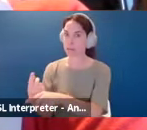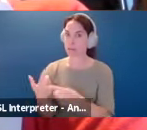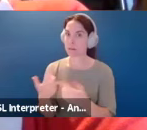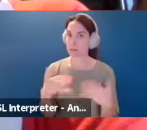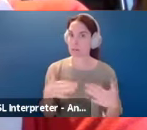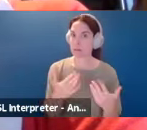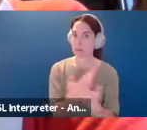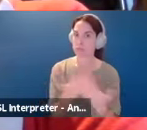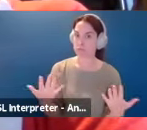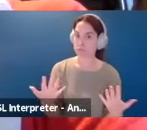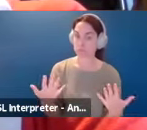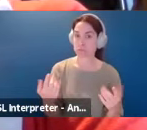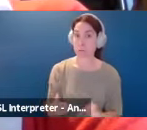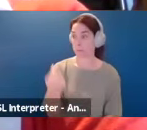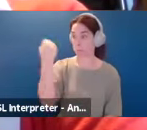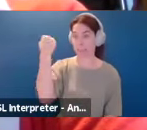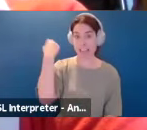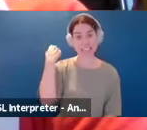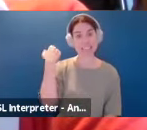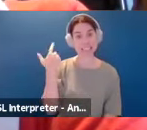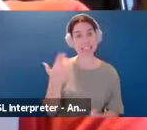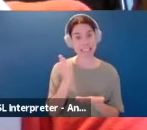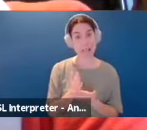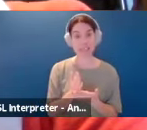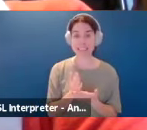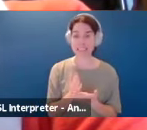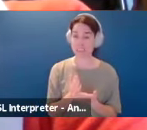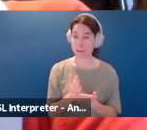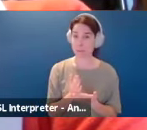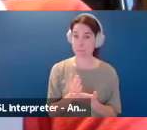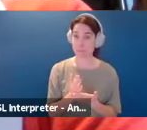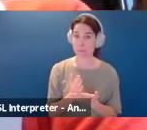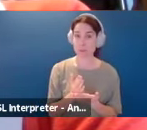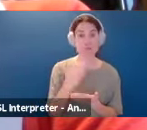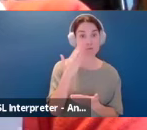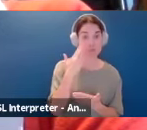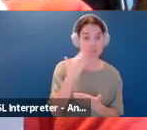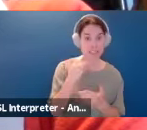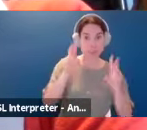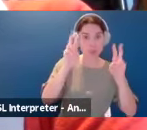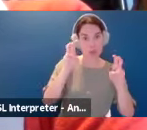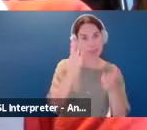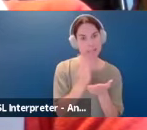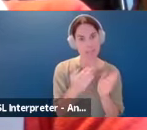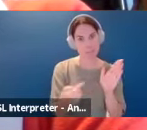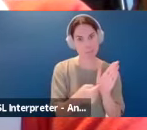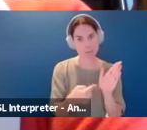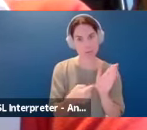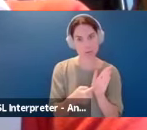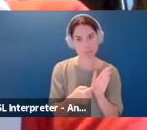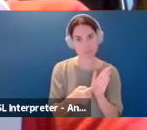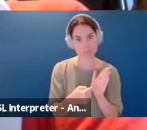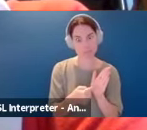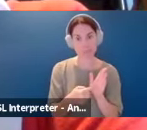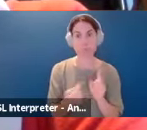um significant topic on the world scene so i wrote another letter and that time i received i